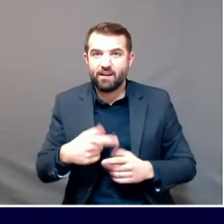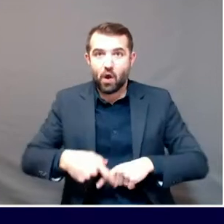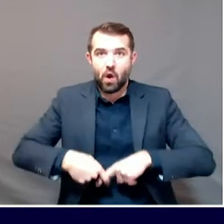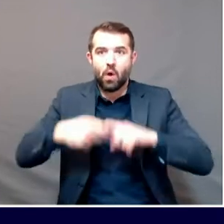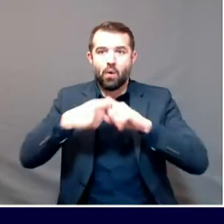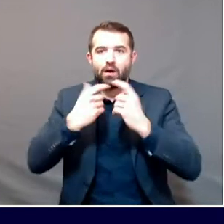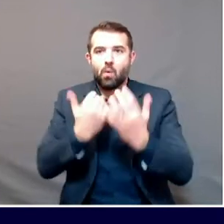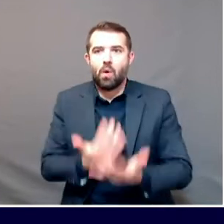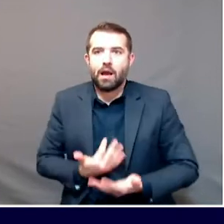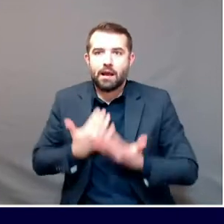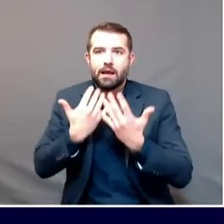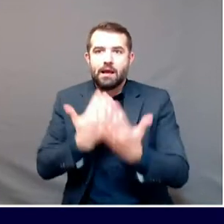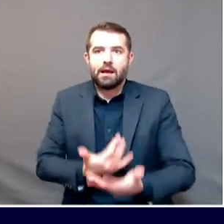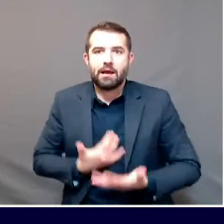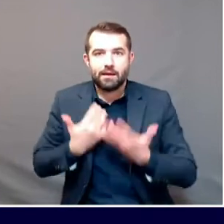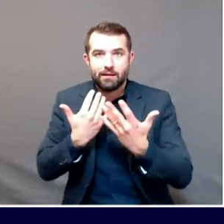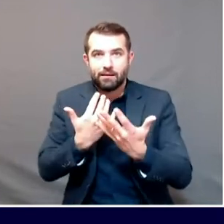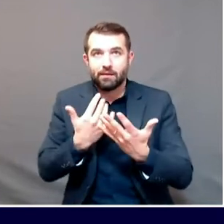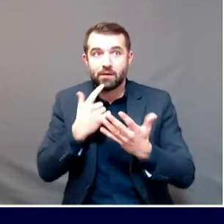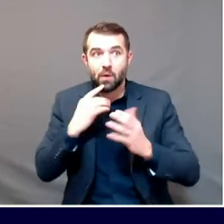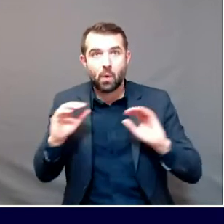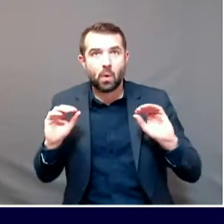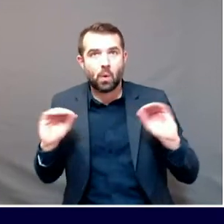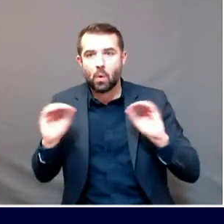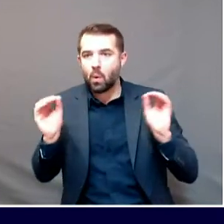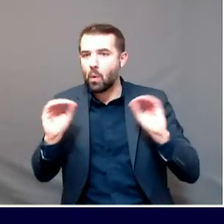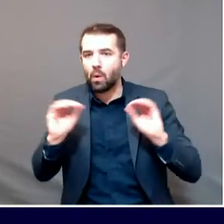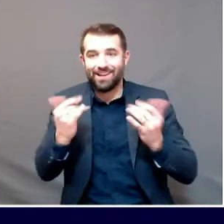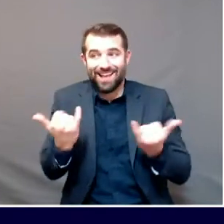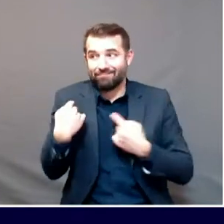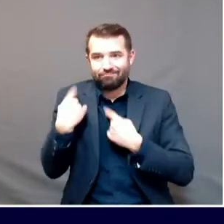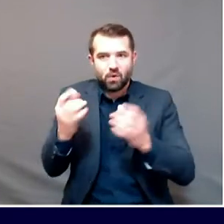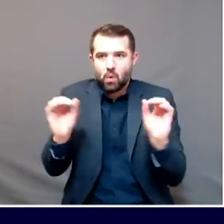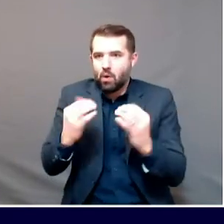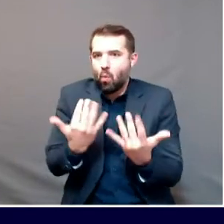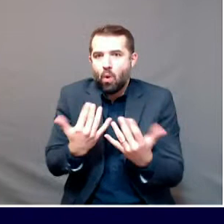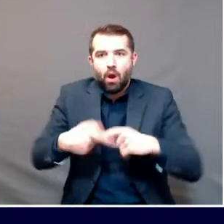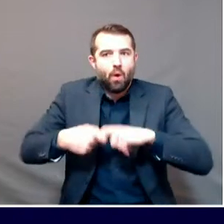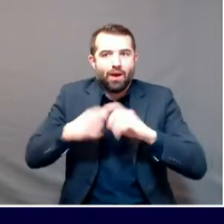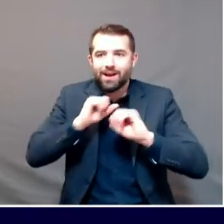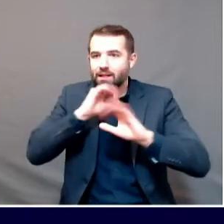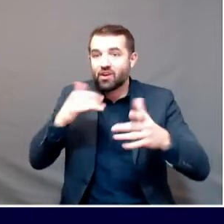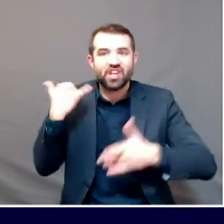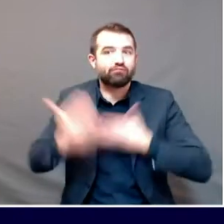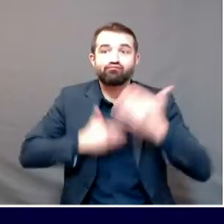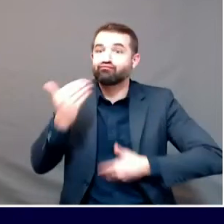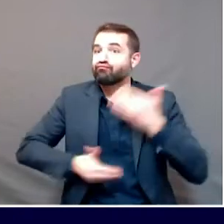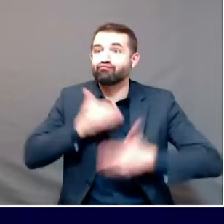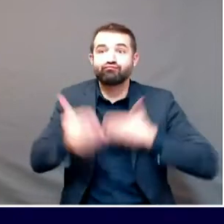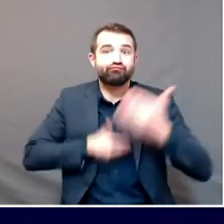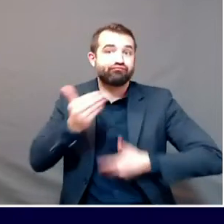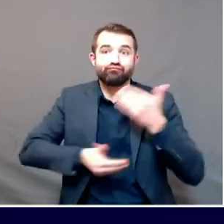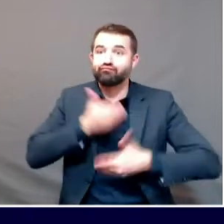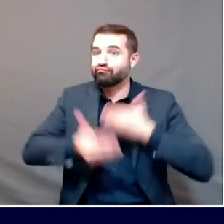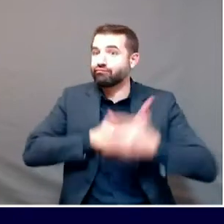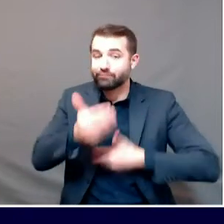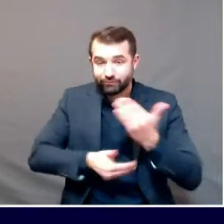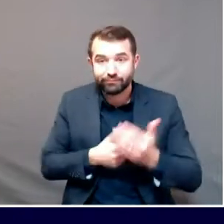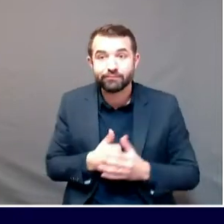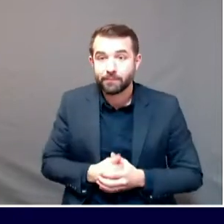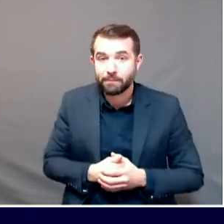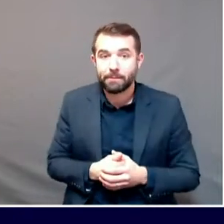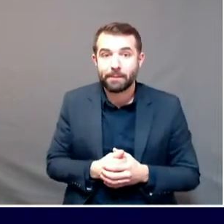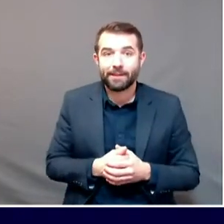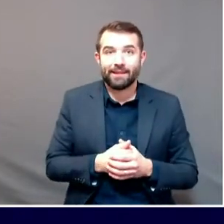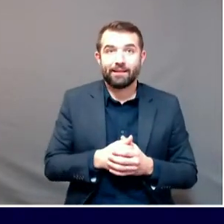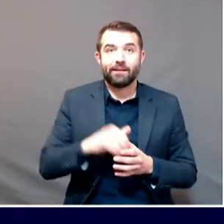time were accelerated. It was like traveling down the road with nothing but a string of green lights in front of you. Once